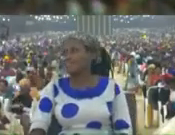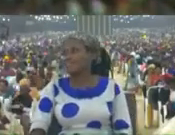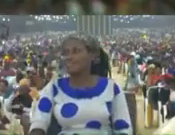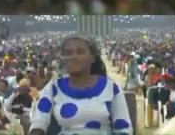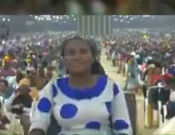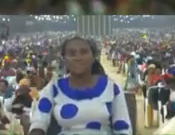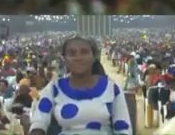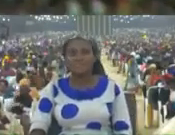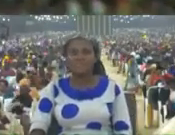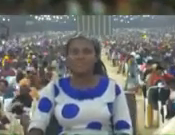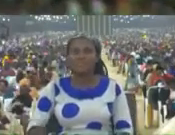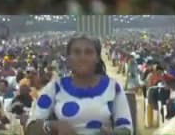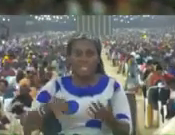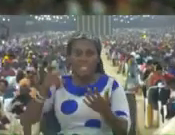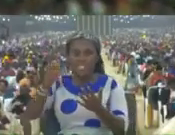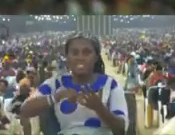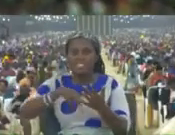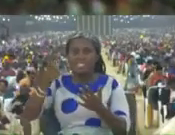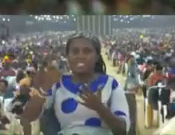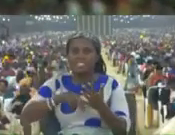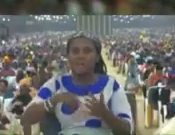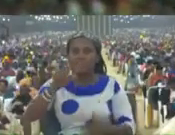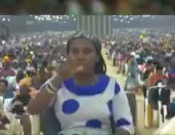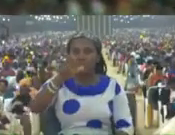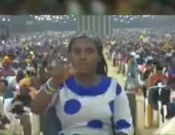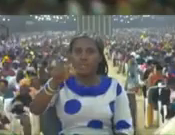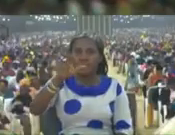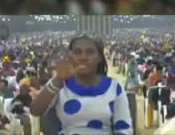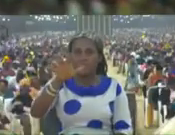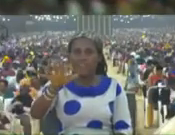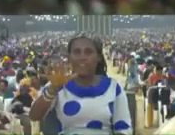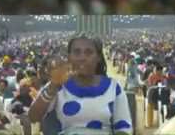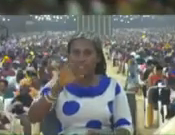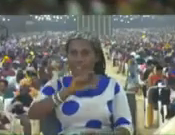Psalm 25 verse 2. Psalm 25 verse 2.